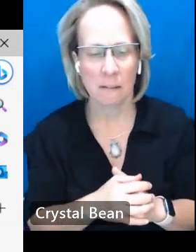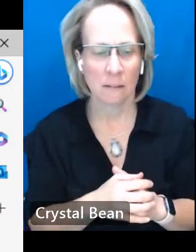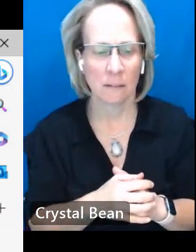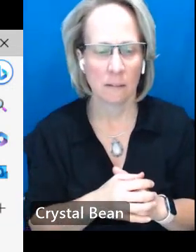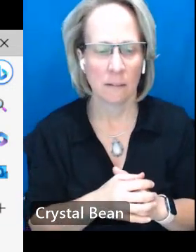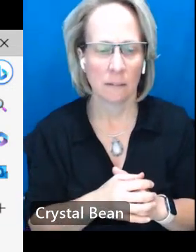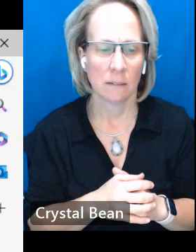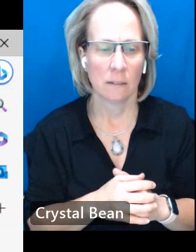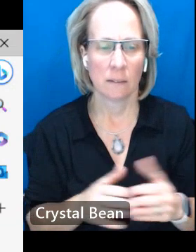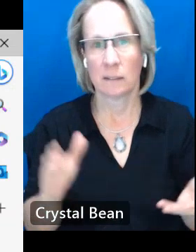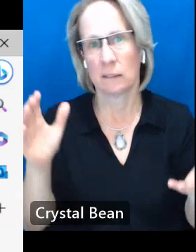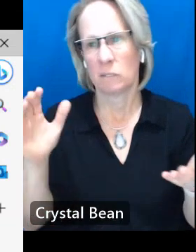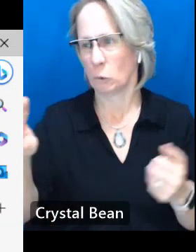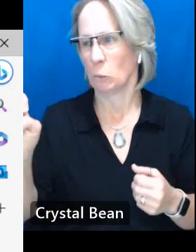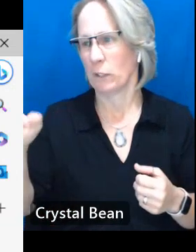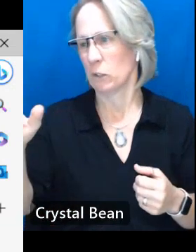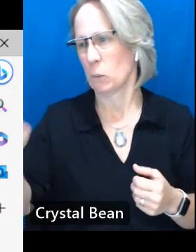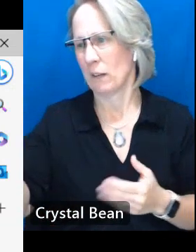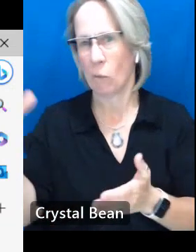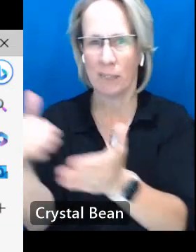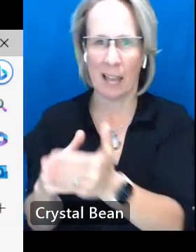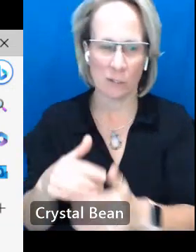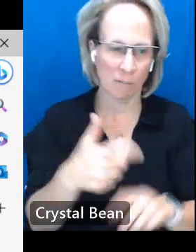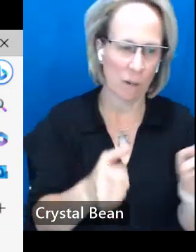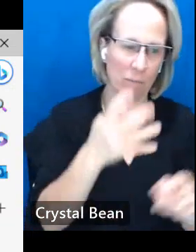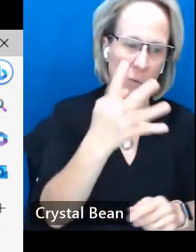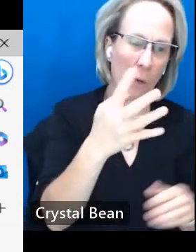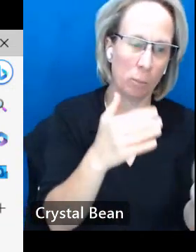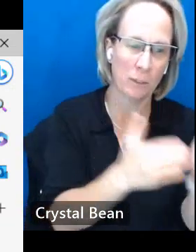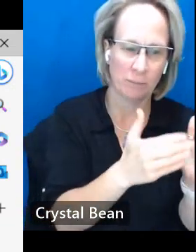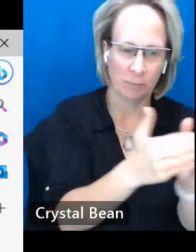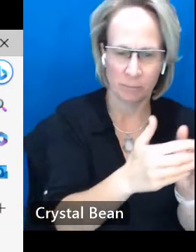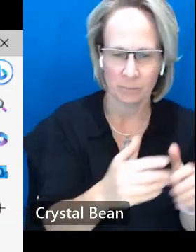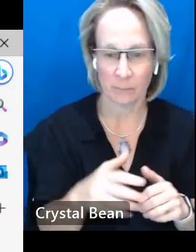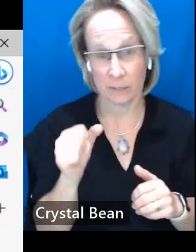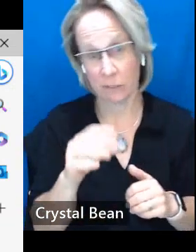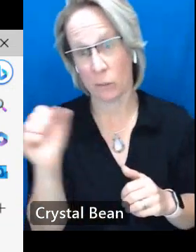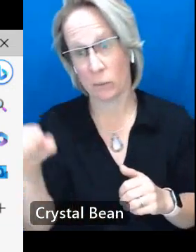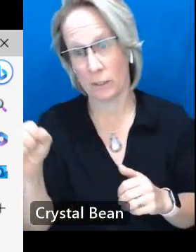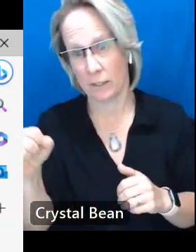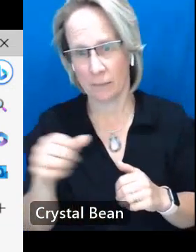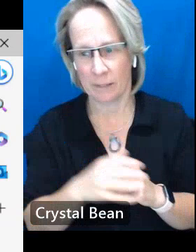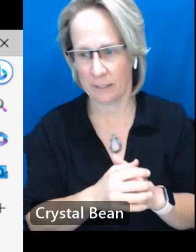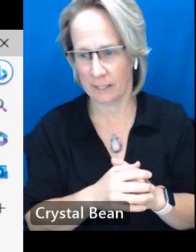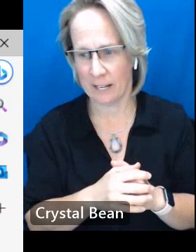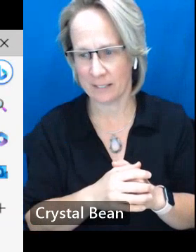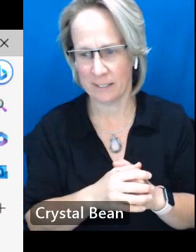224,000 out of 3.8 million. That's not bad. So yeah,